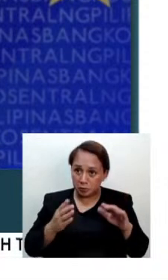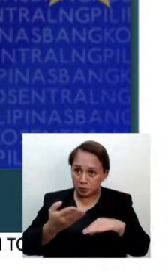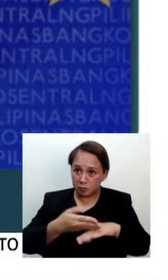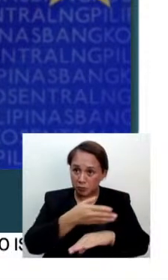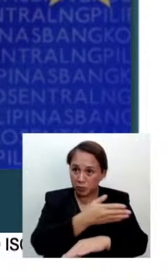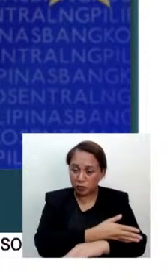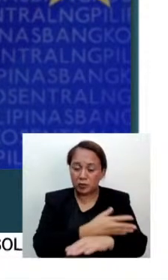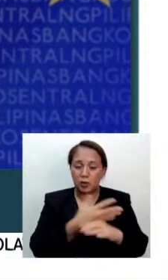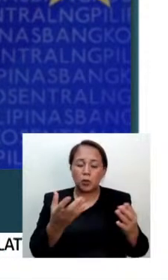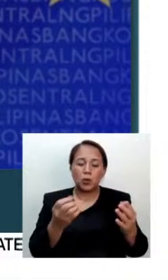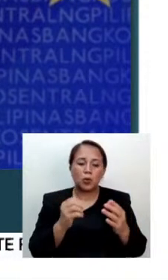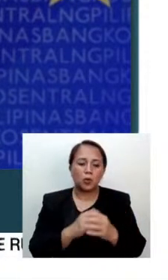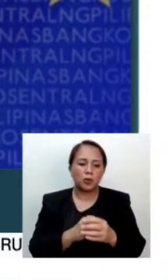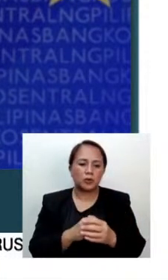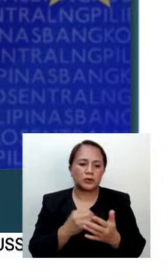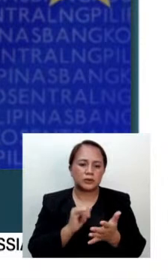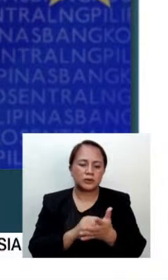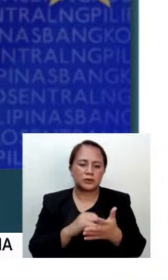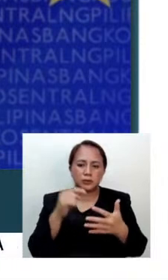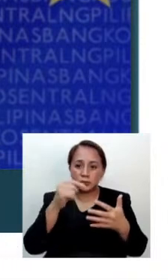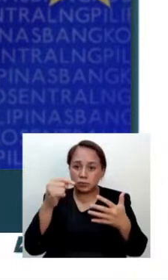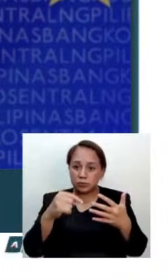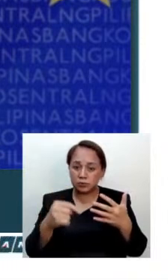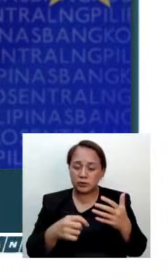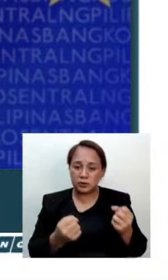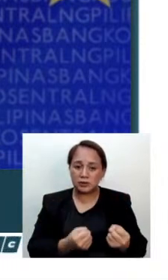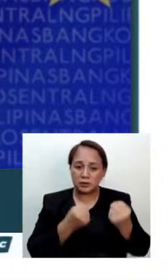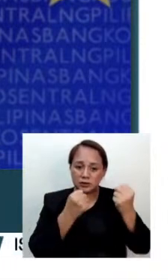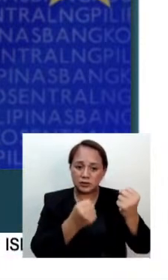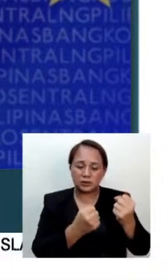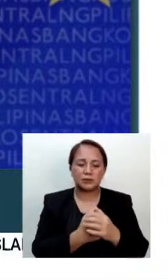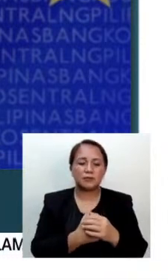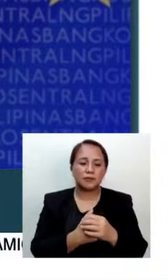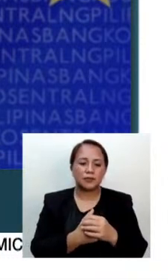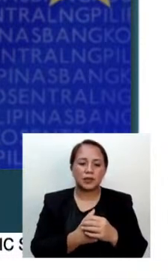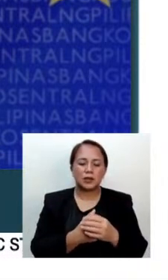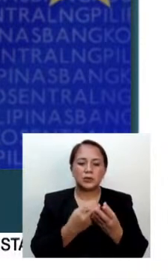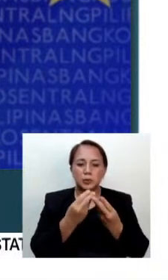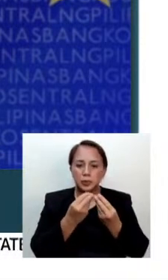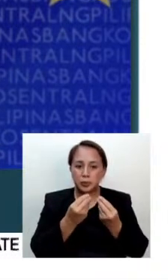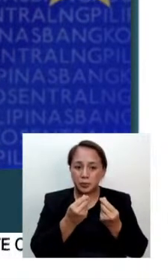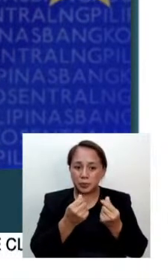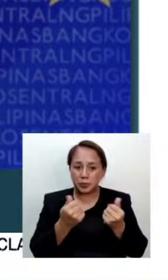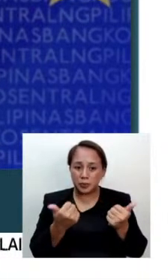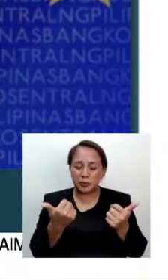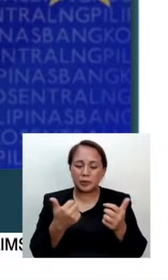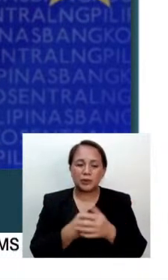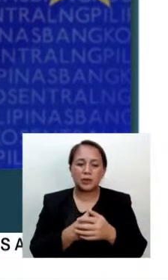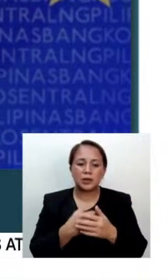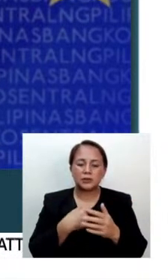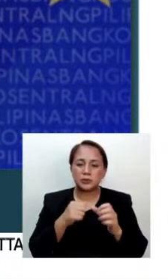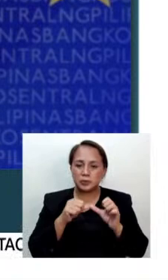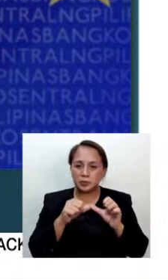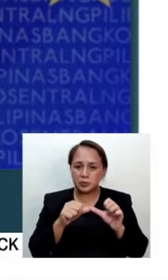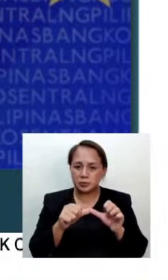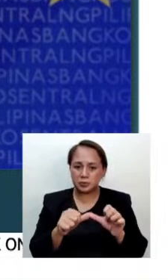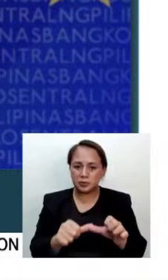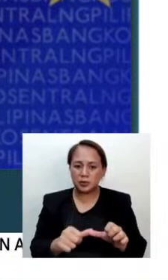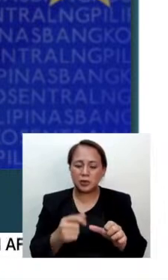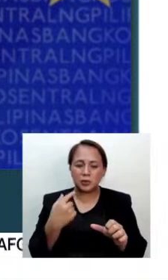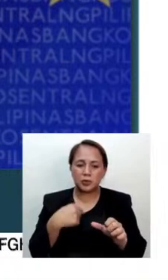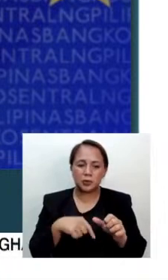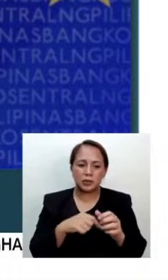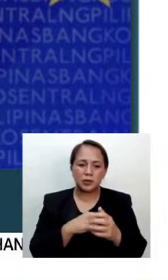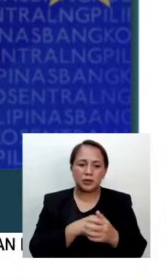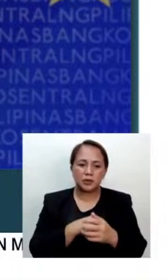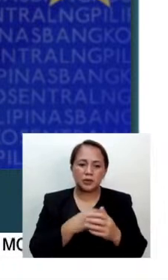so forth. And that those things suggest that the recovery is sustainable, and maybe